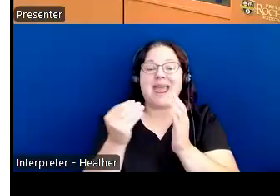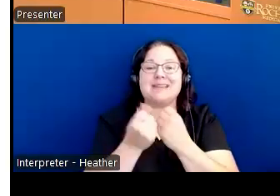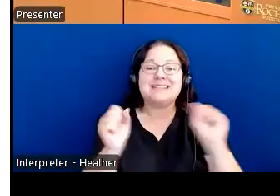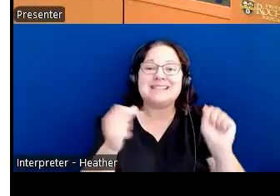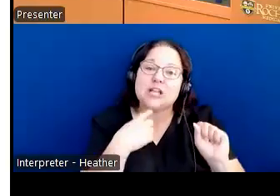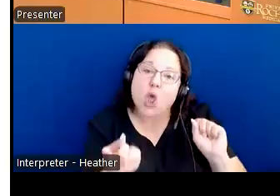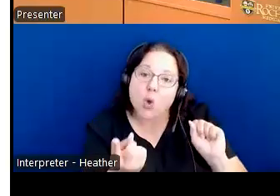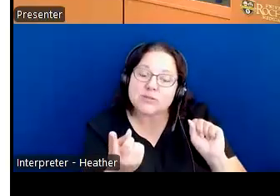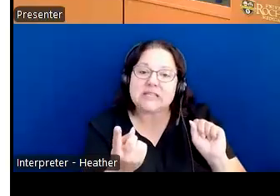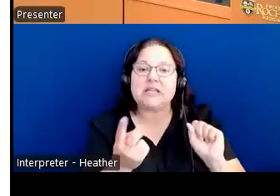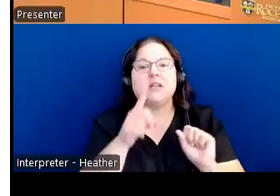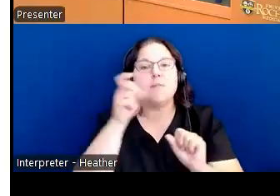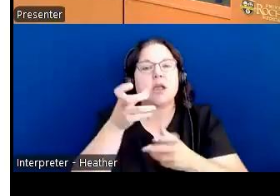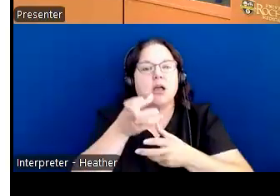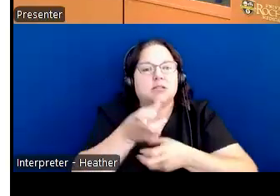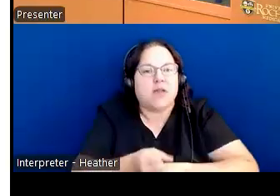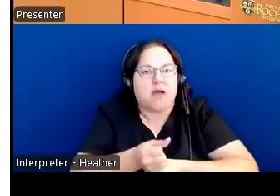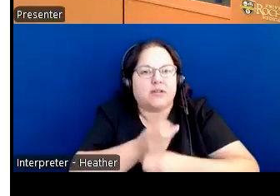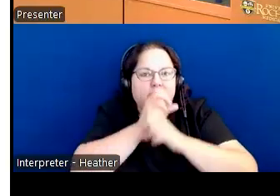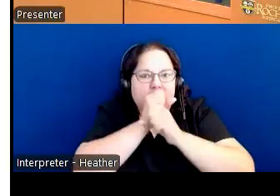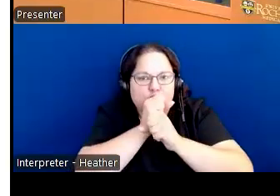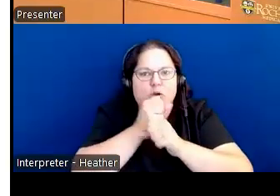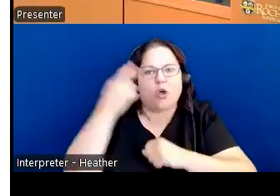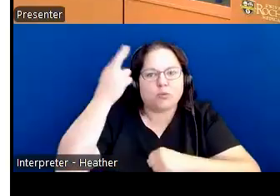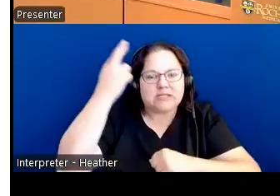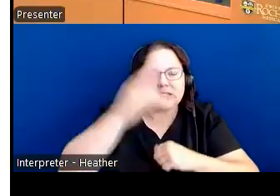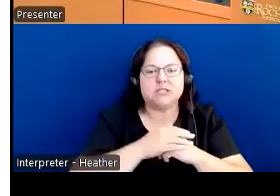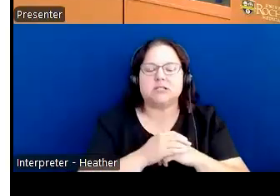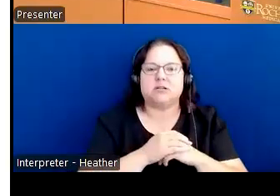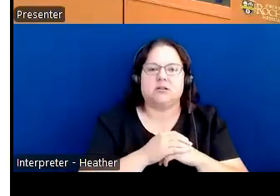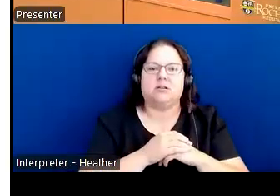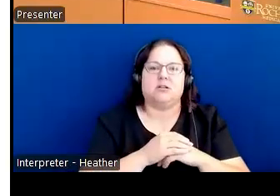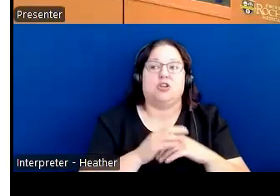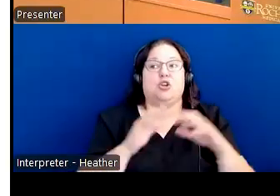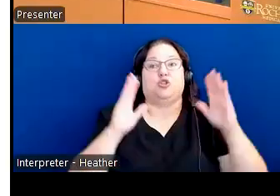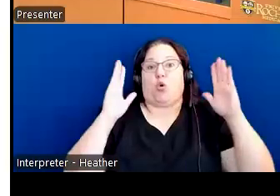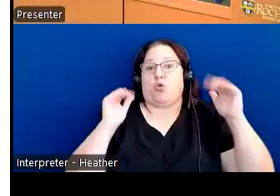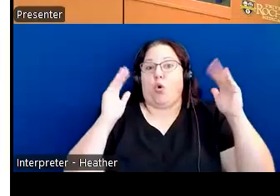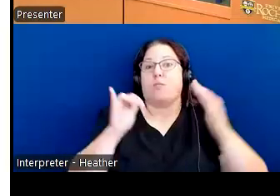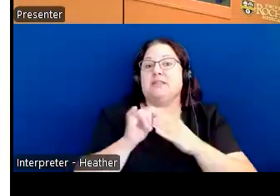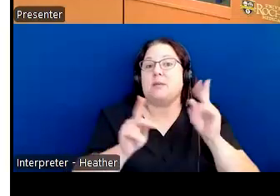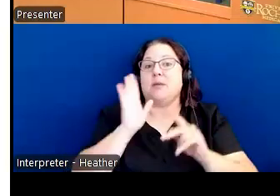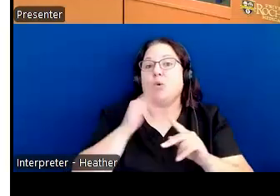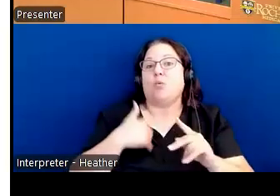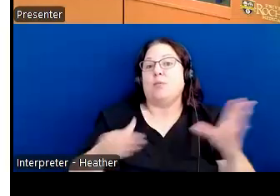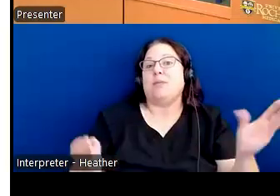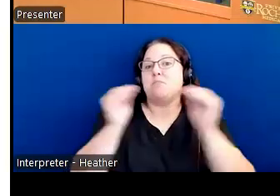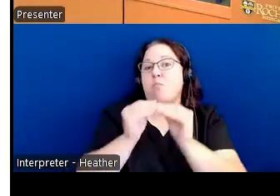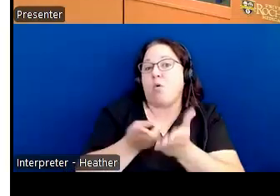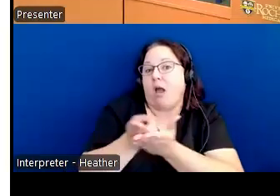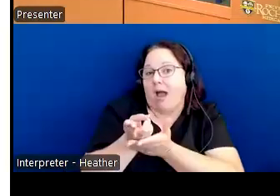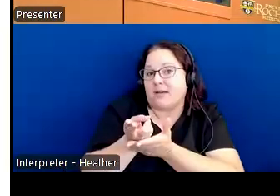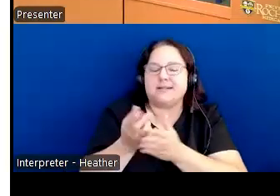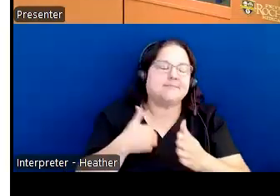specifically because of confidentiality reasons. So the hope is that they will be more honest with that. We